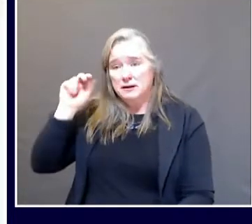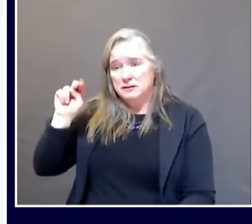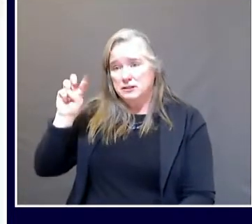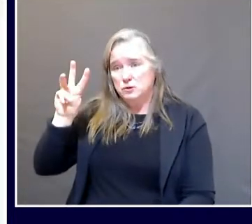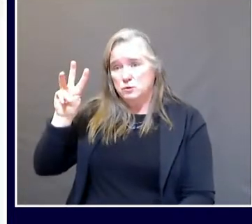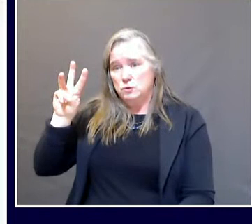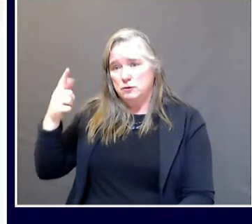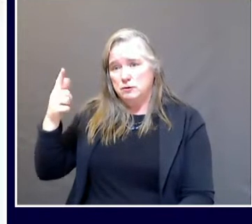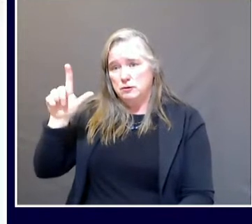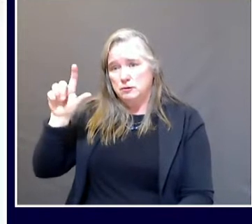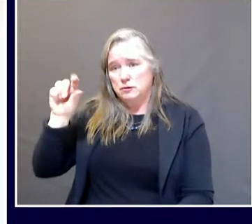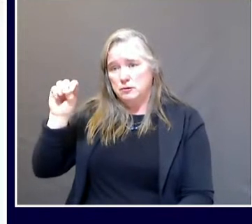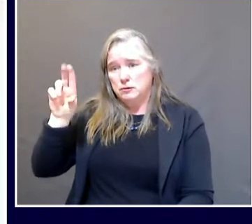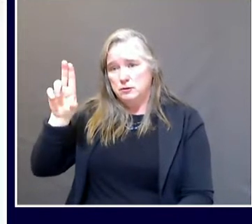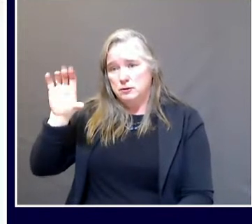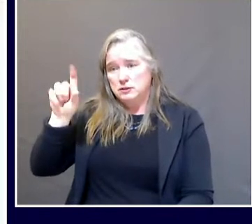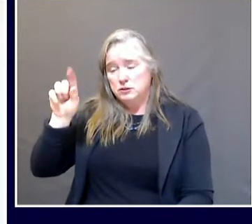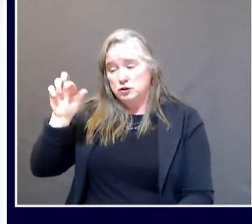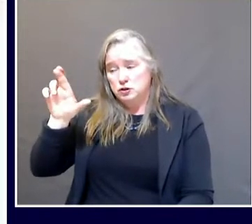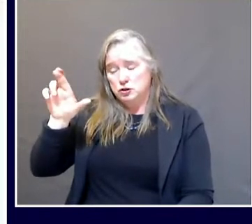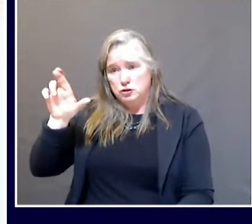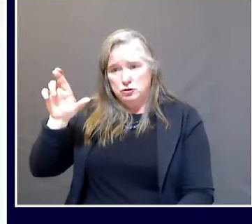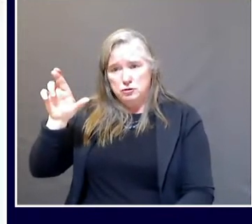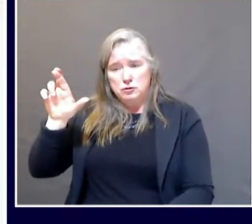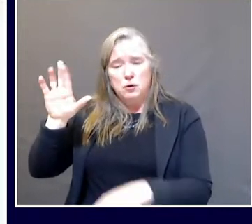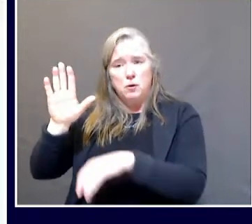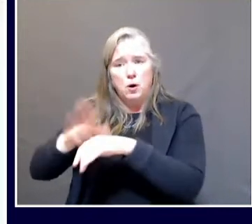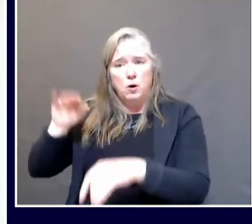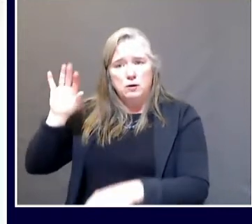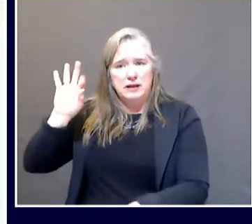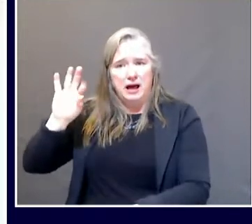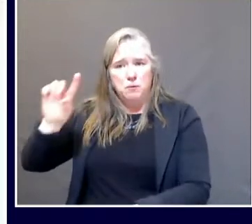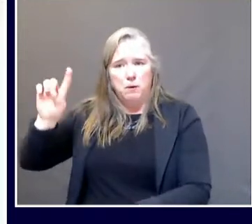Do you have any info on that?